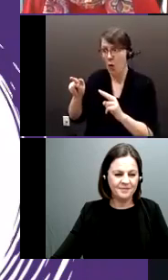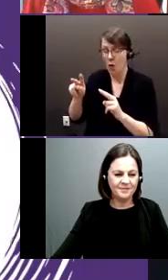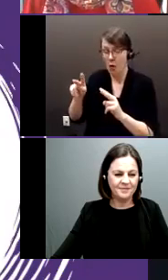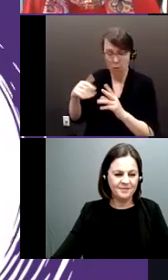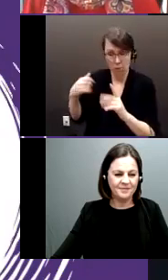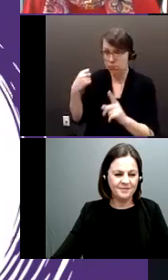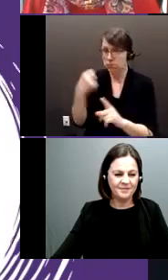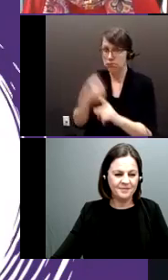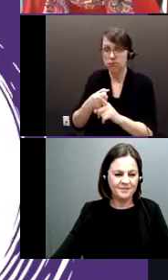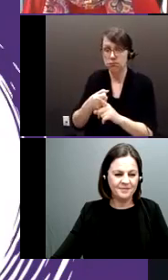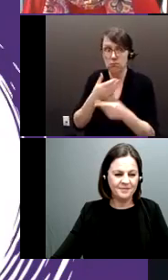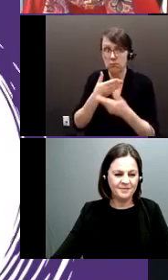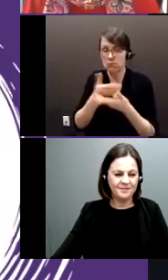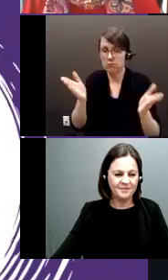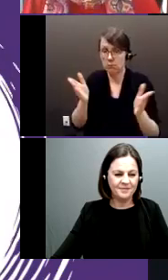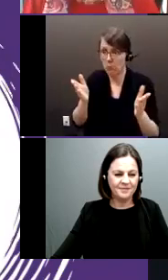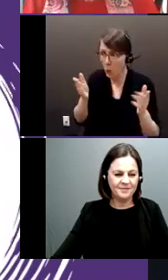in some of these places.